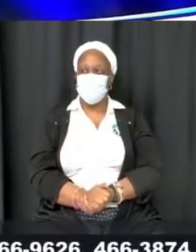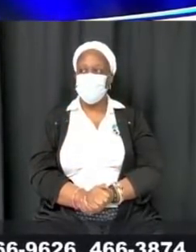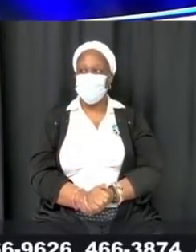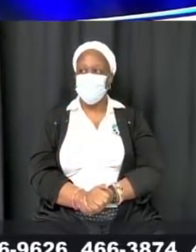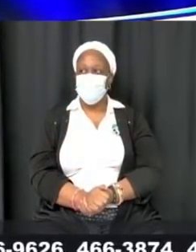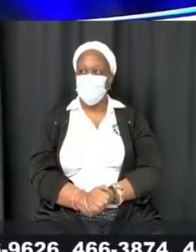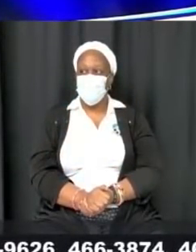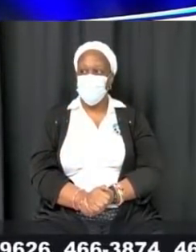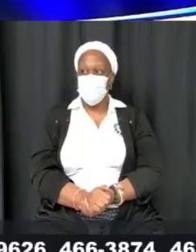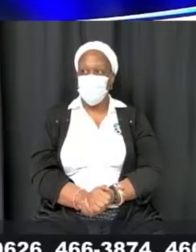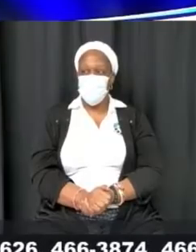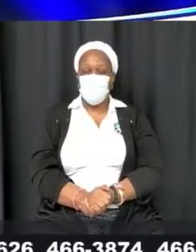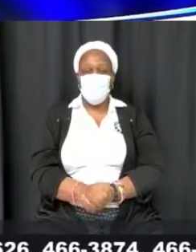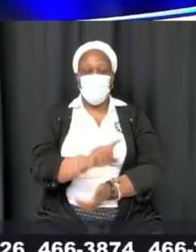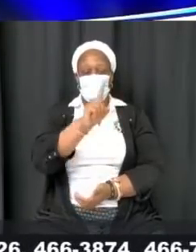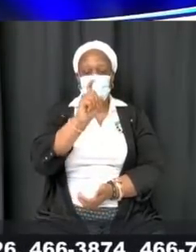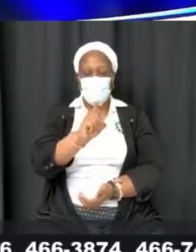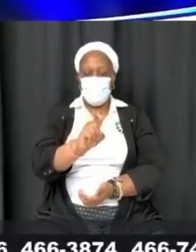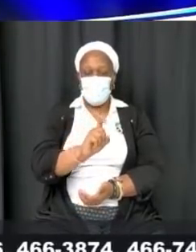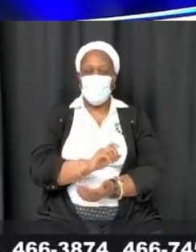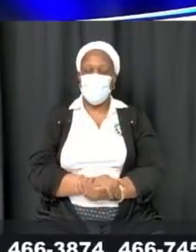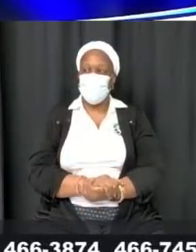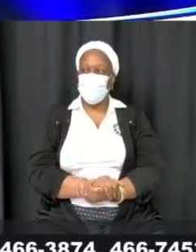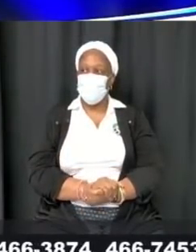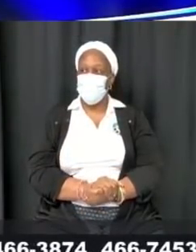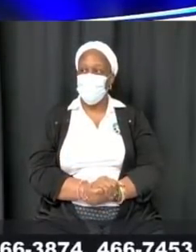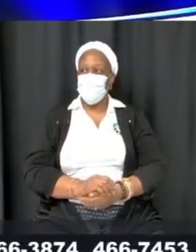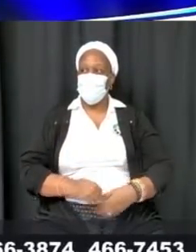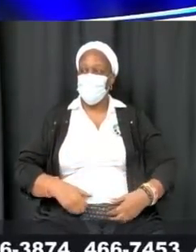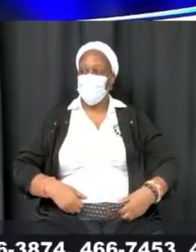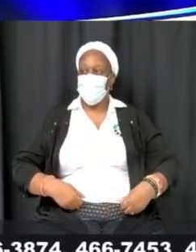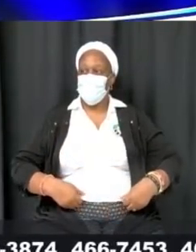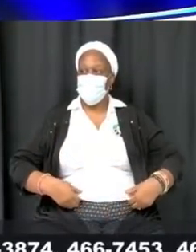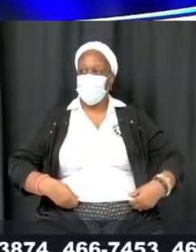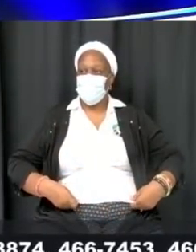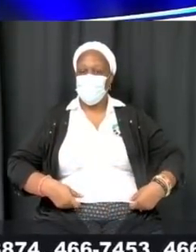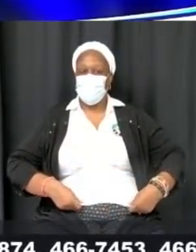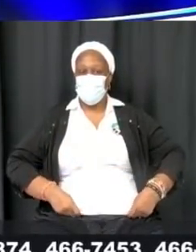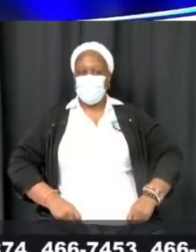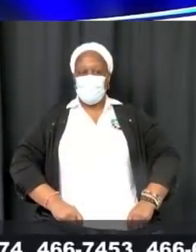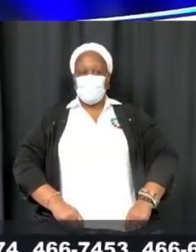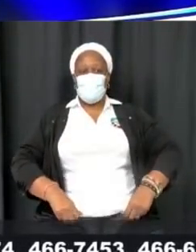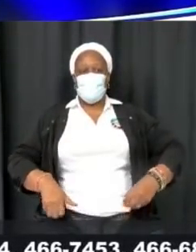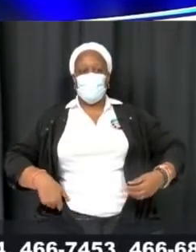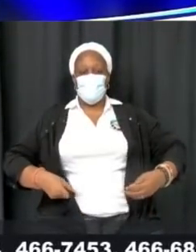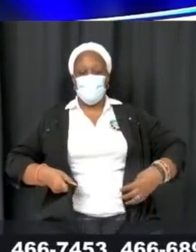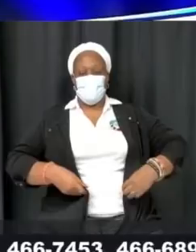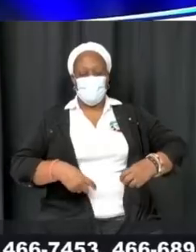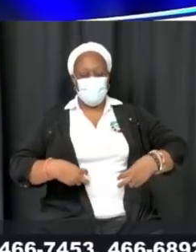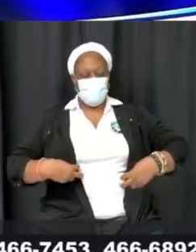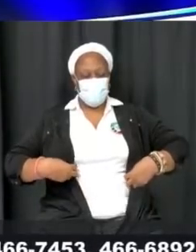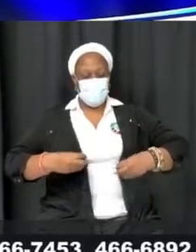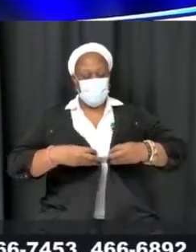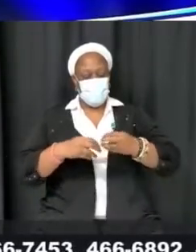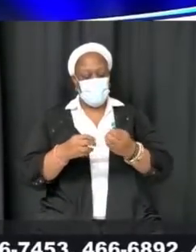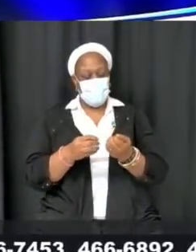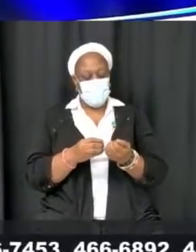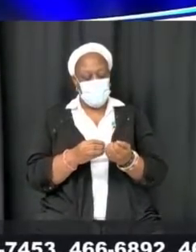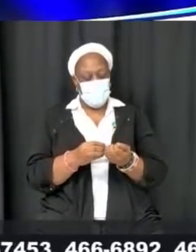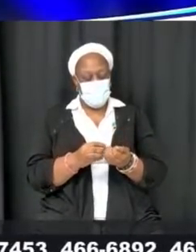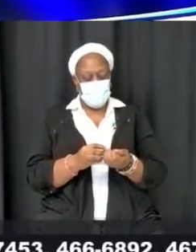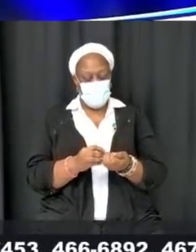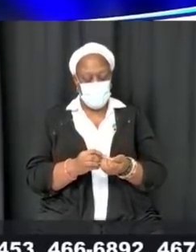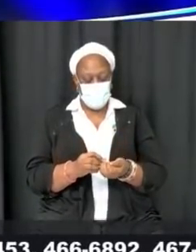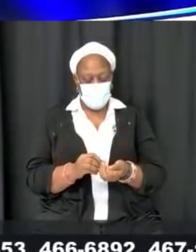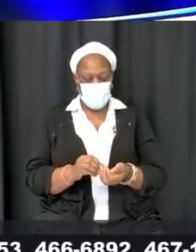The first set of questions come from Vaughan Radio in Nevis.